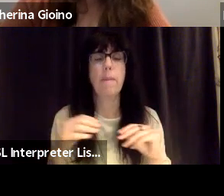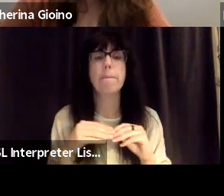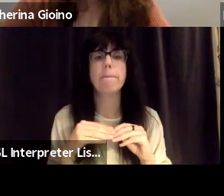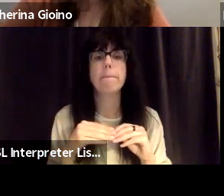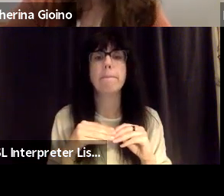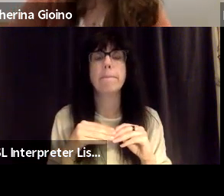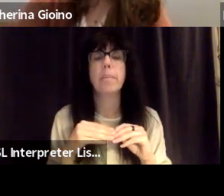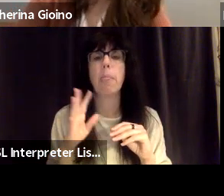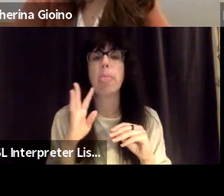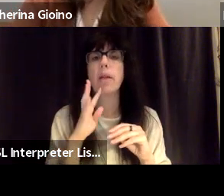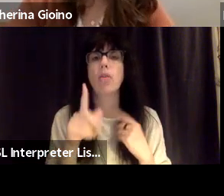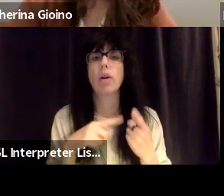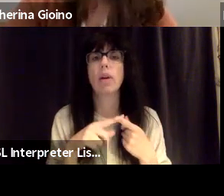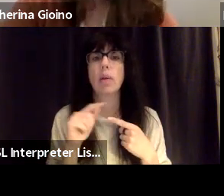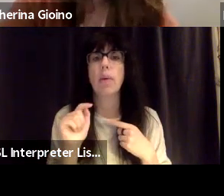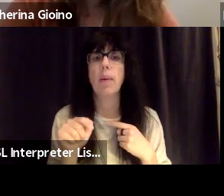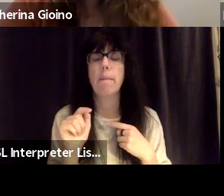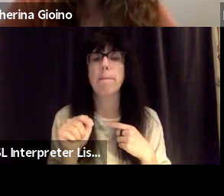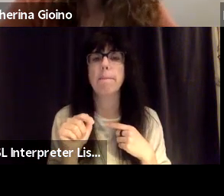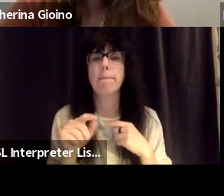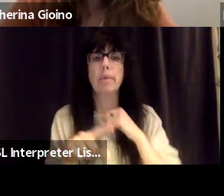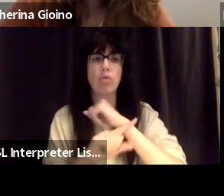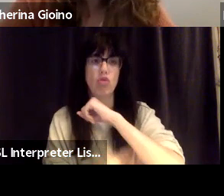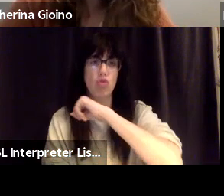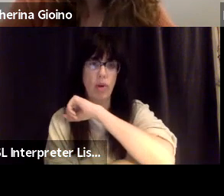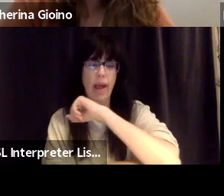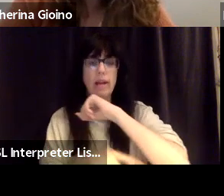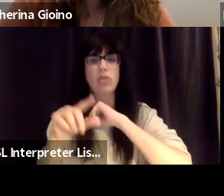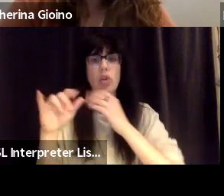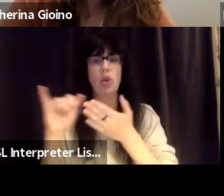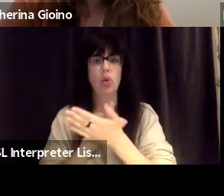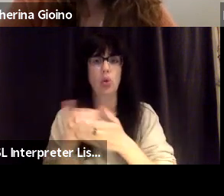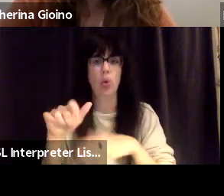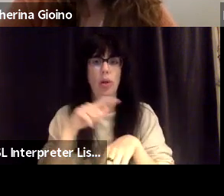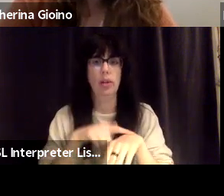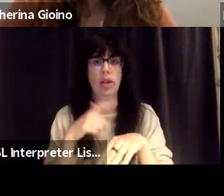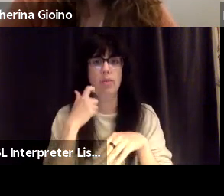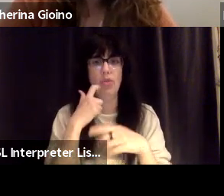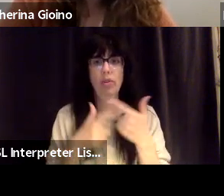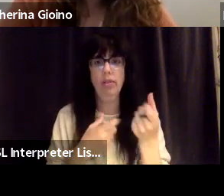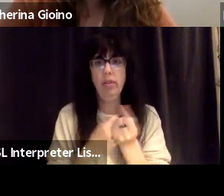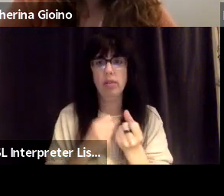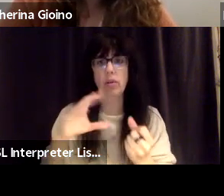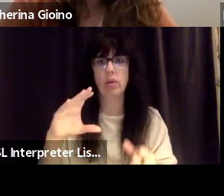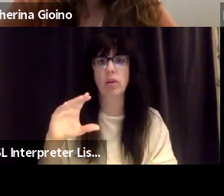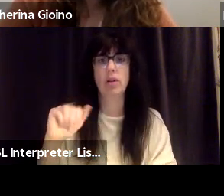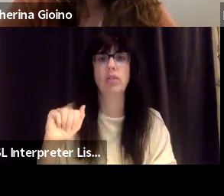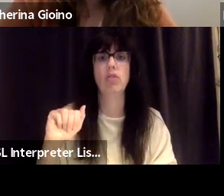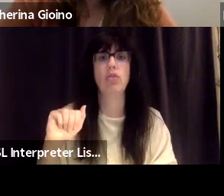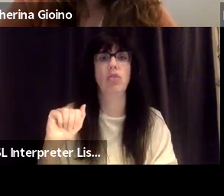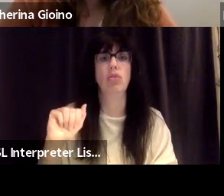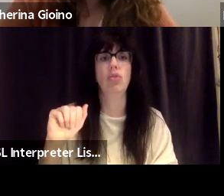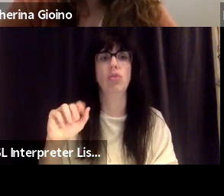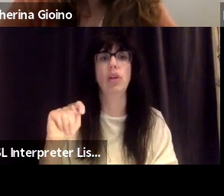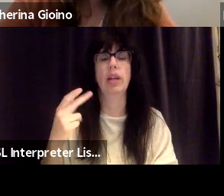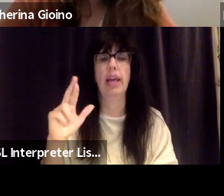Speaking of trash, the New York Times just endorsed Catherine Garcia. And some of